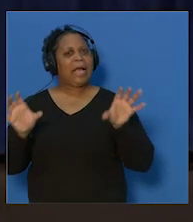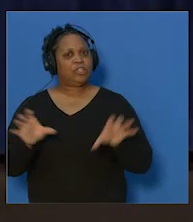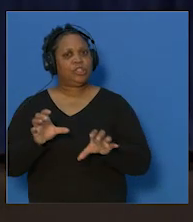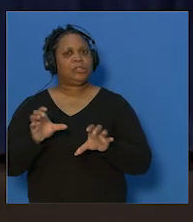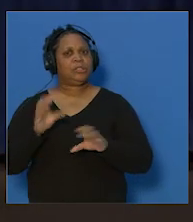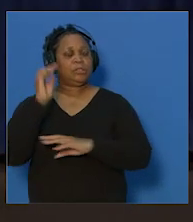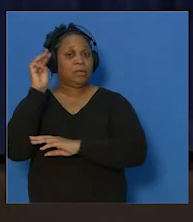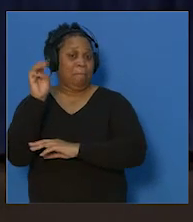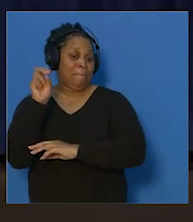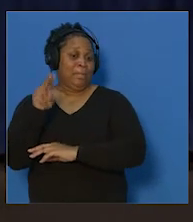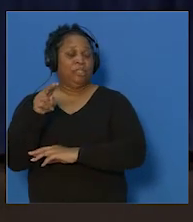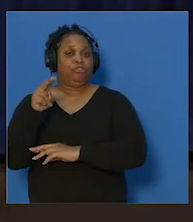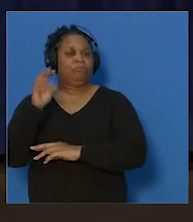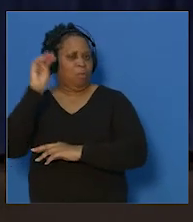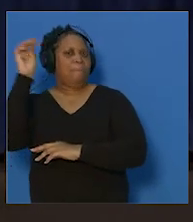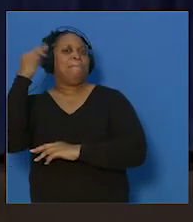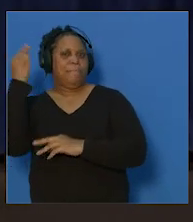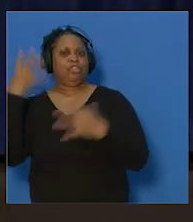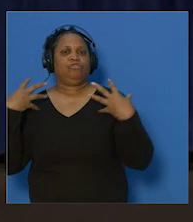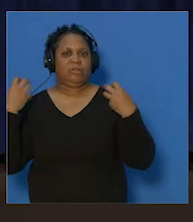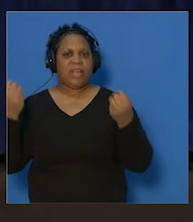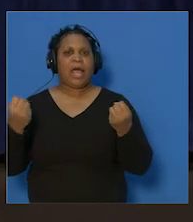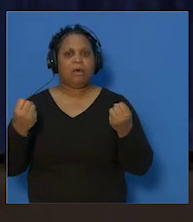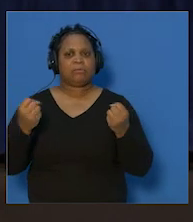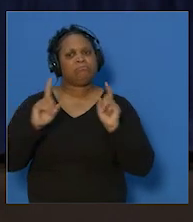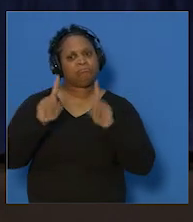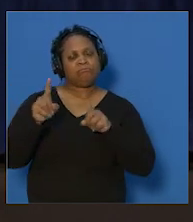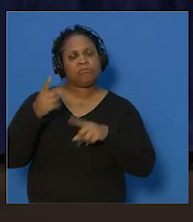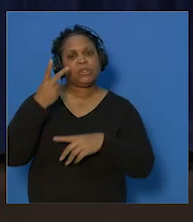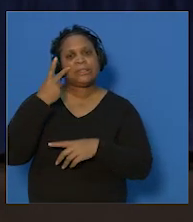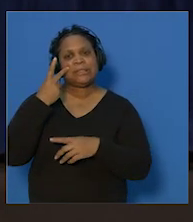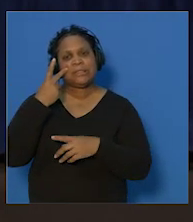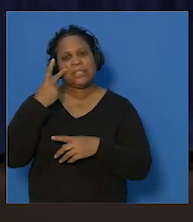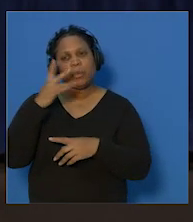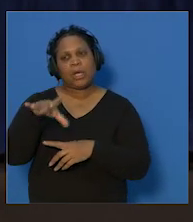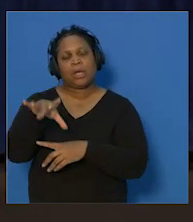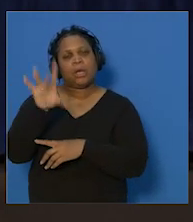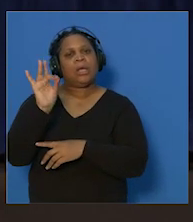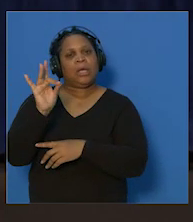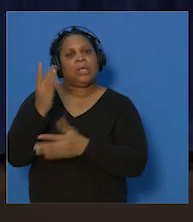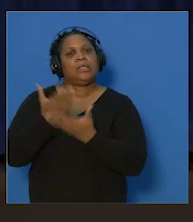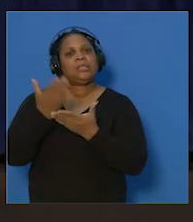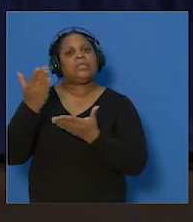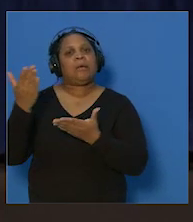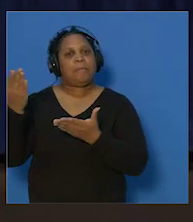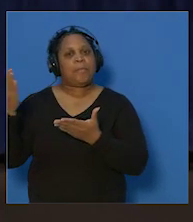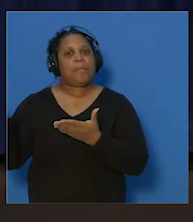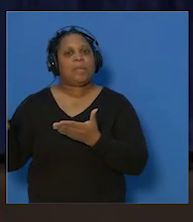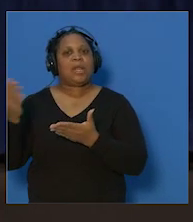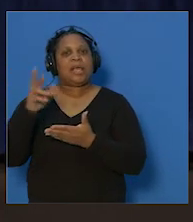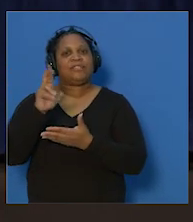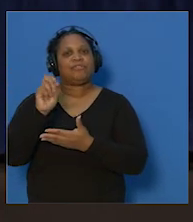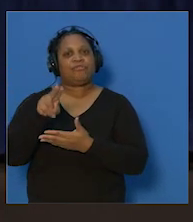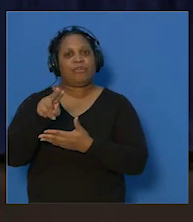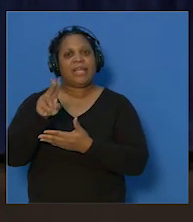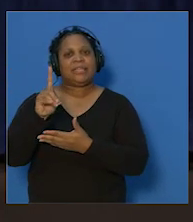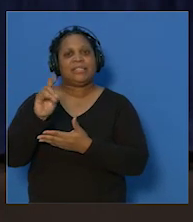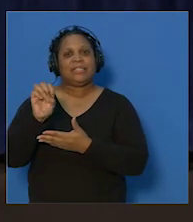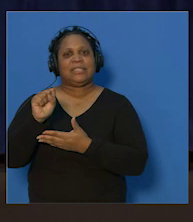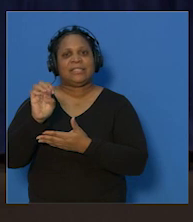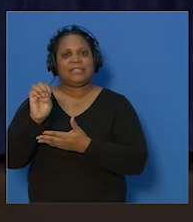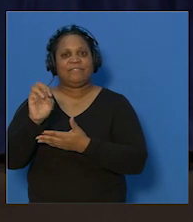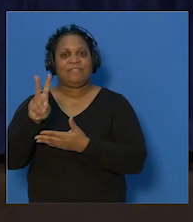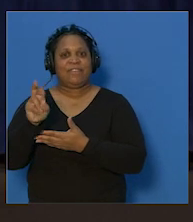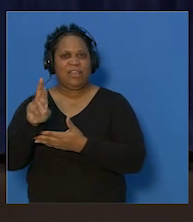Ministry of Health to go ahead and to actually see if we can procure some supplies of remdesivir, and this was actually 2 weeks ago. So